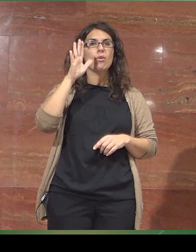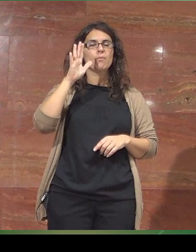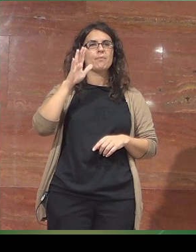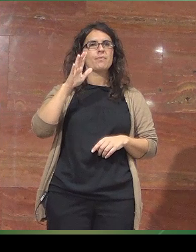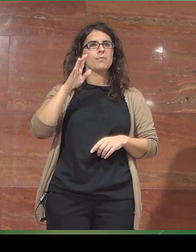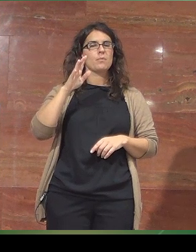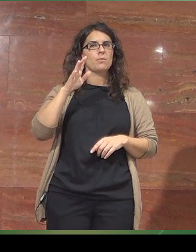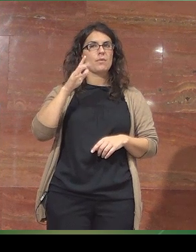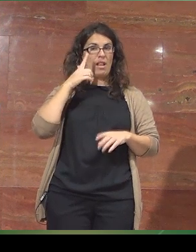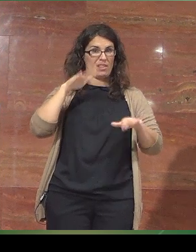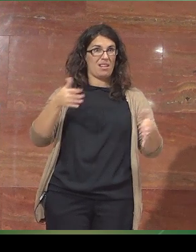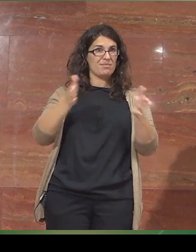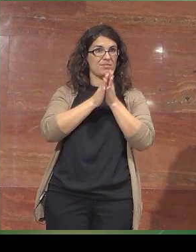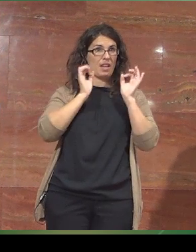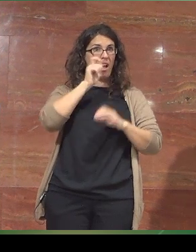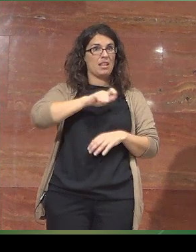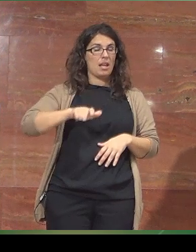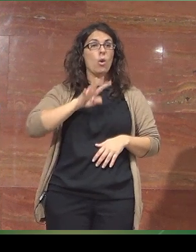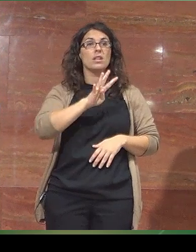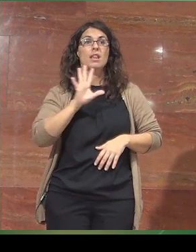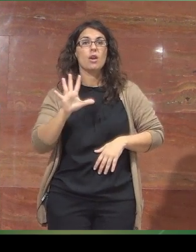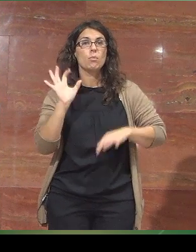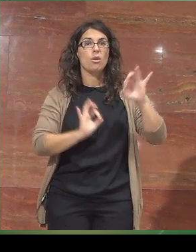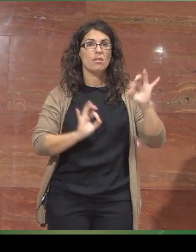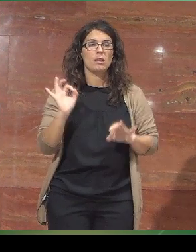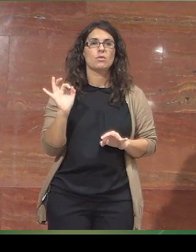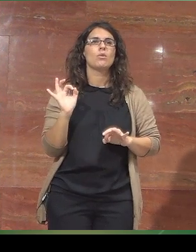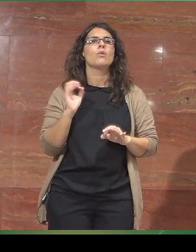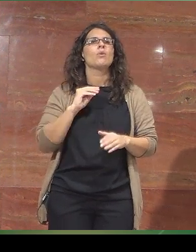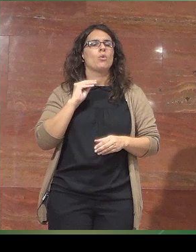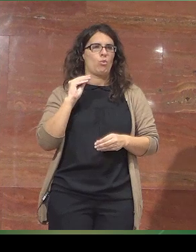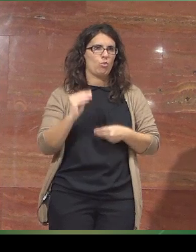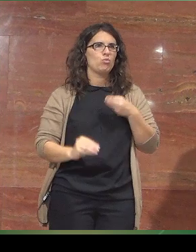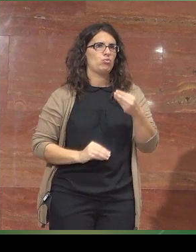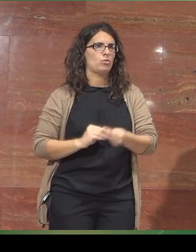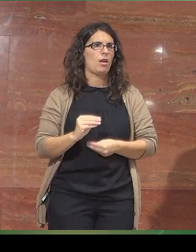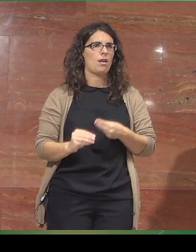were using the tube map to navigate above ground.